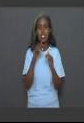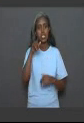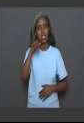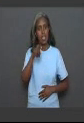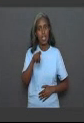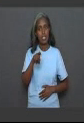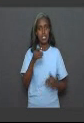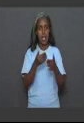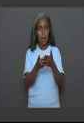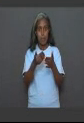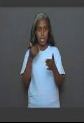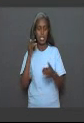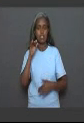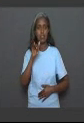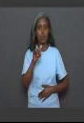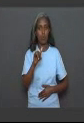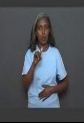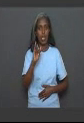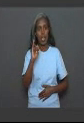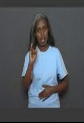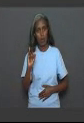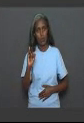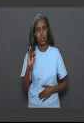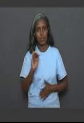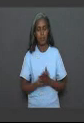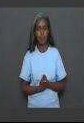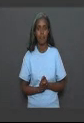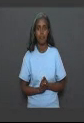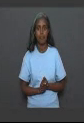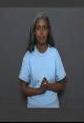equals x minus y iota.